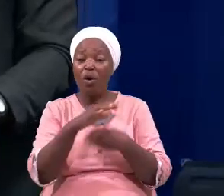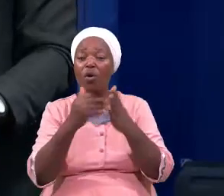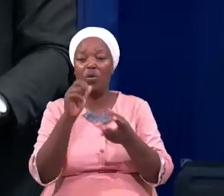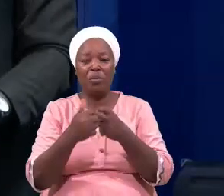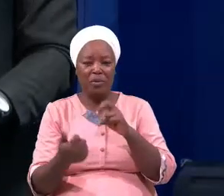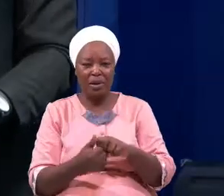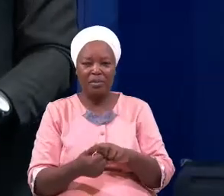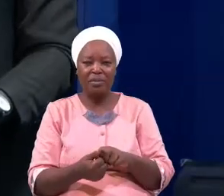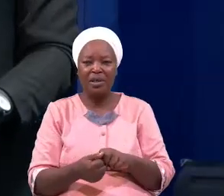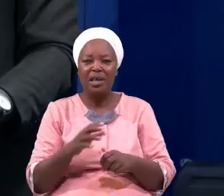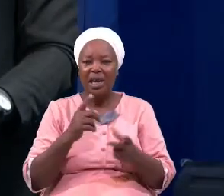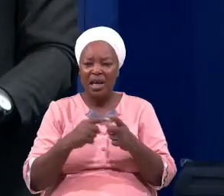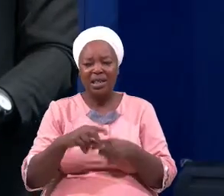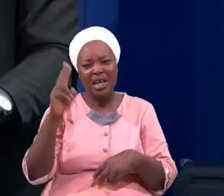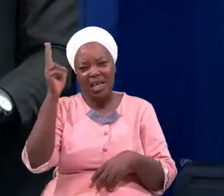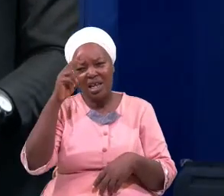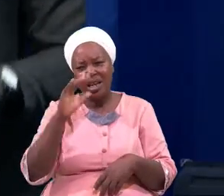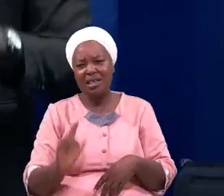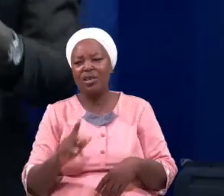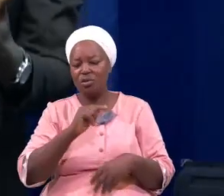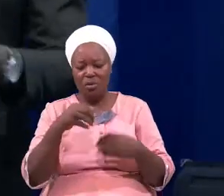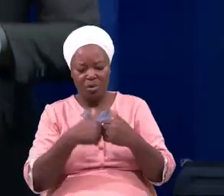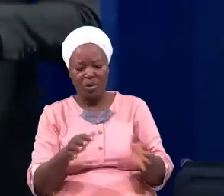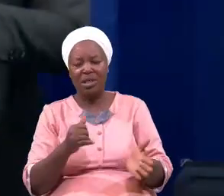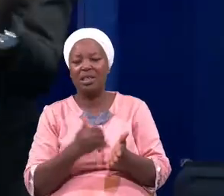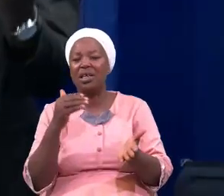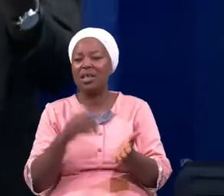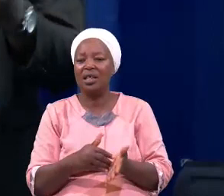And then carelessly you lose it again.